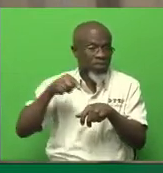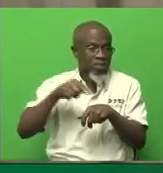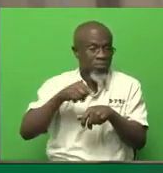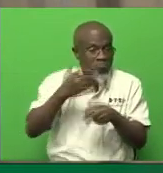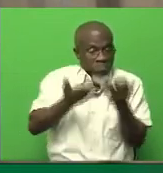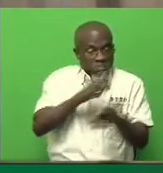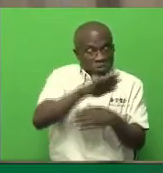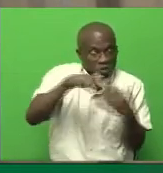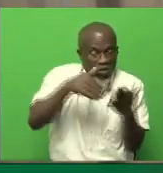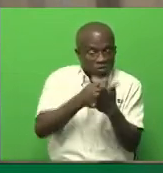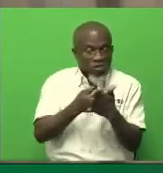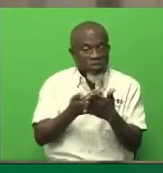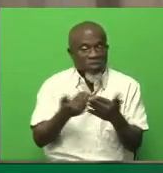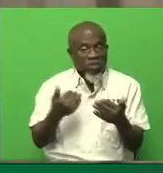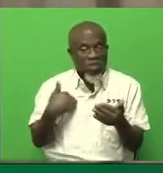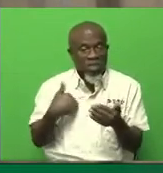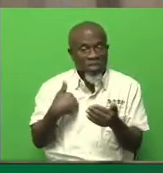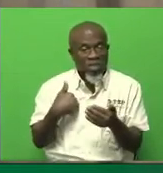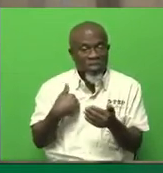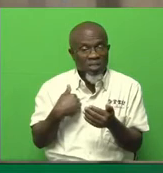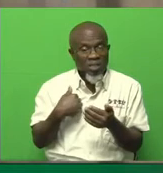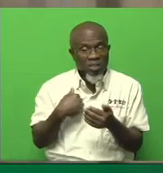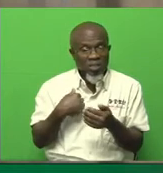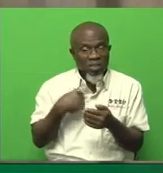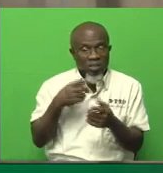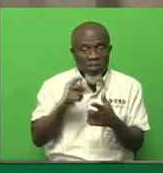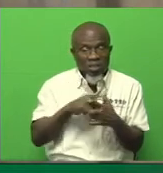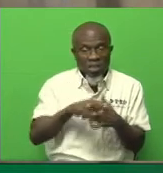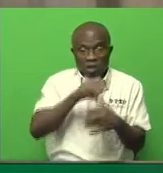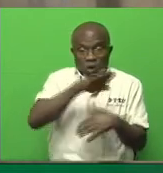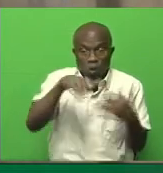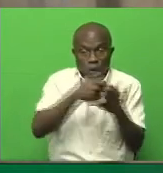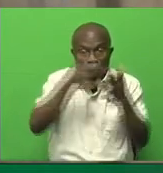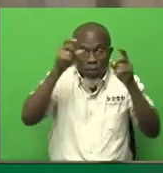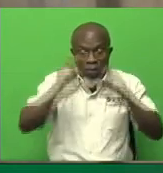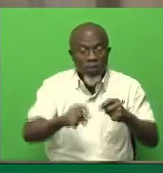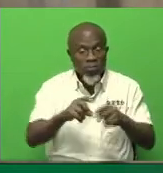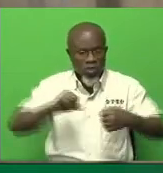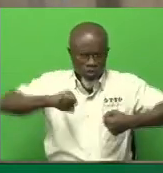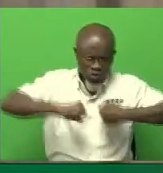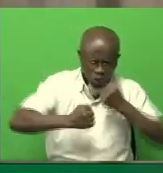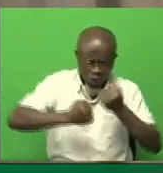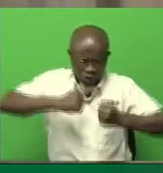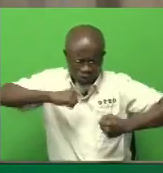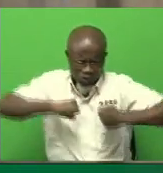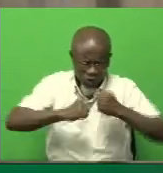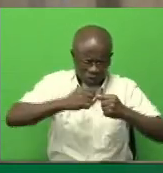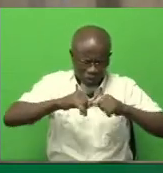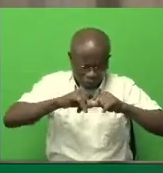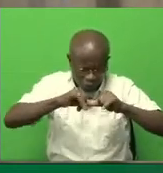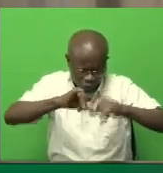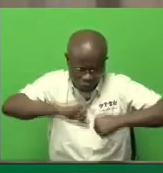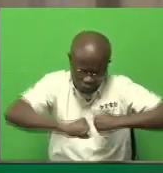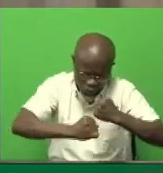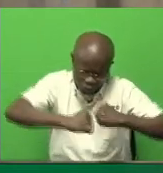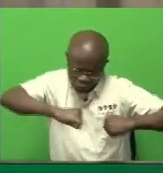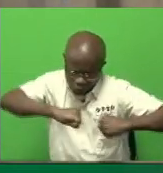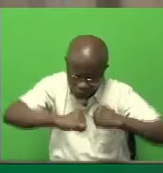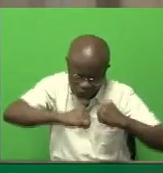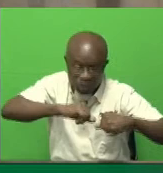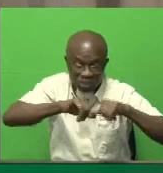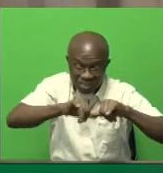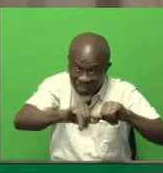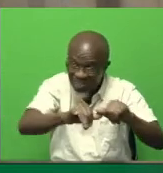everybody going forward must have a struggle that we must all be on the struggle bus together is that the pnm's policy that we will all